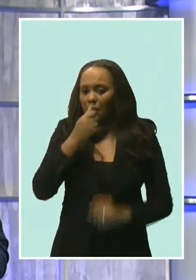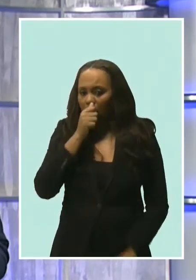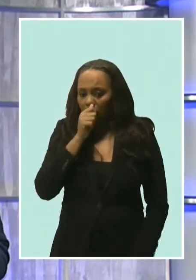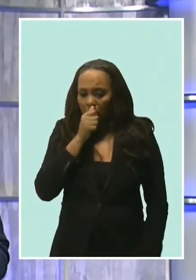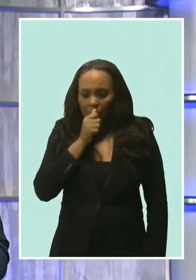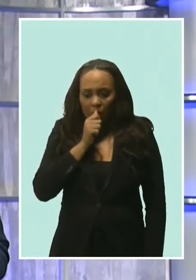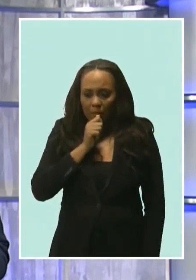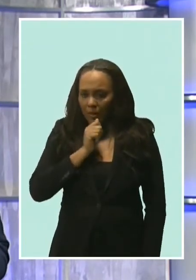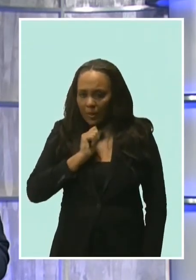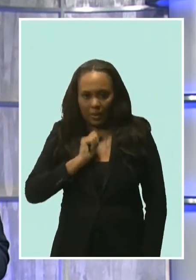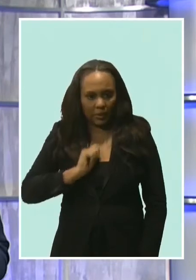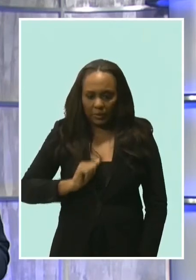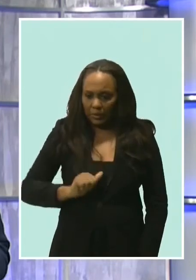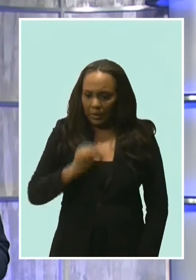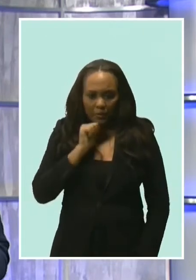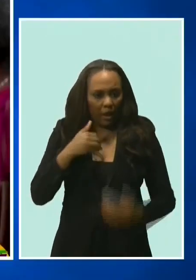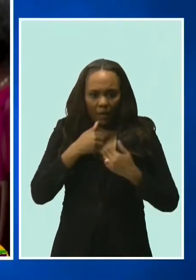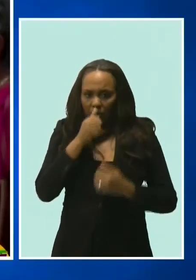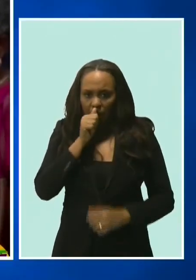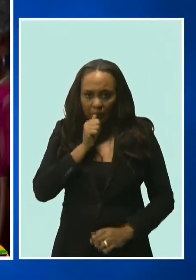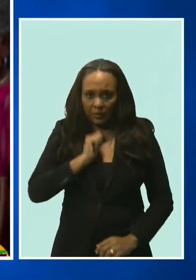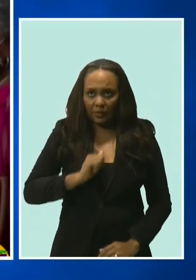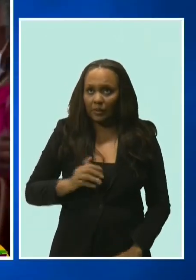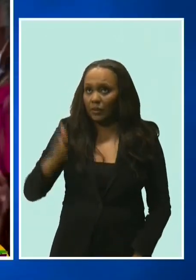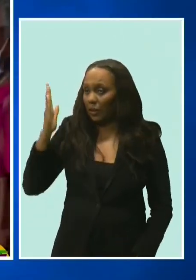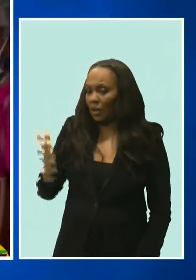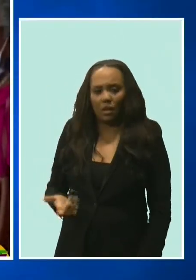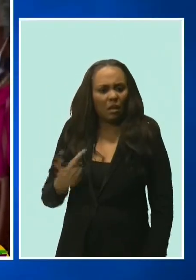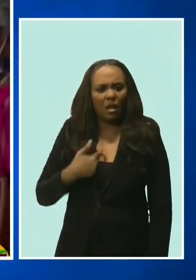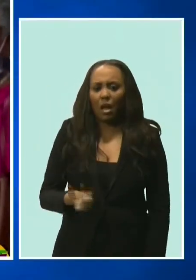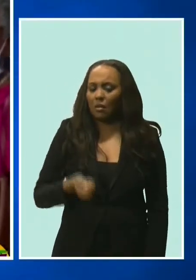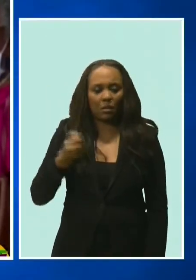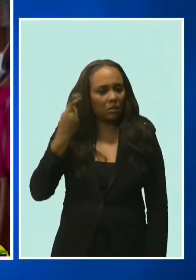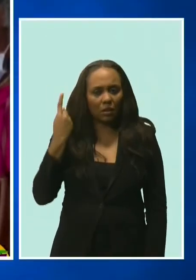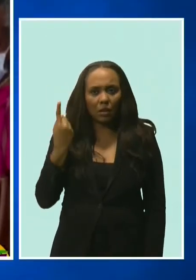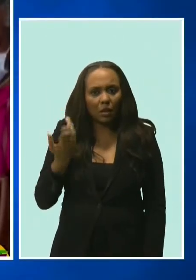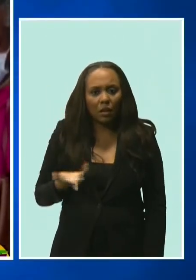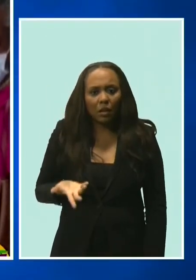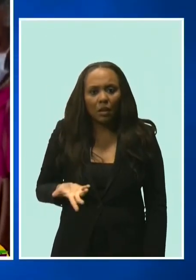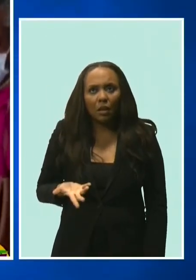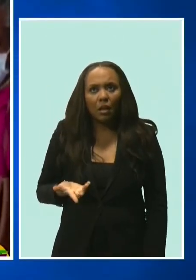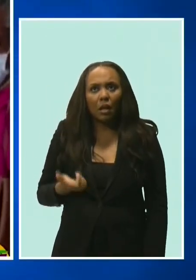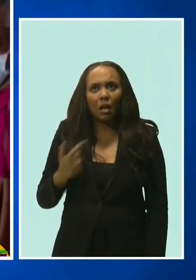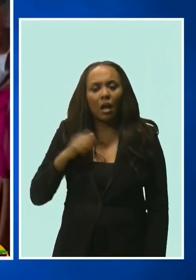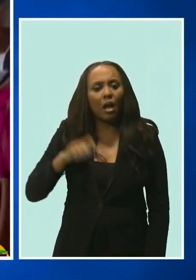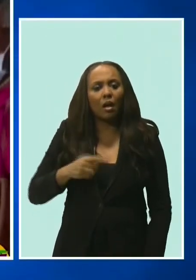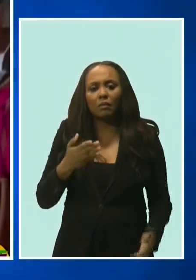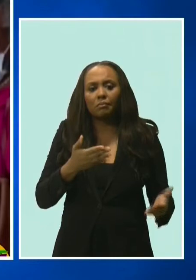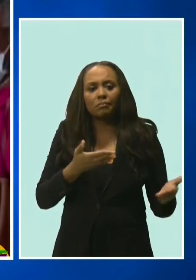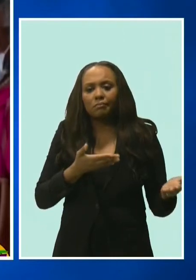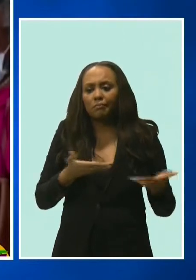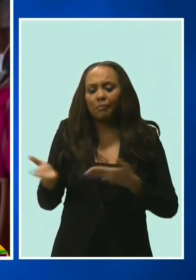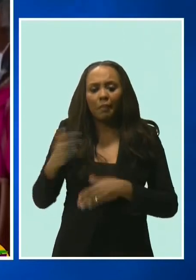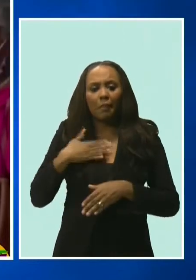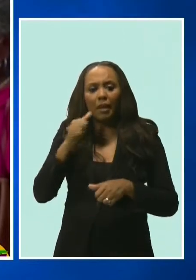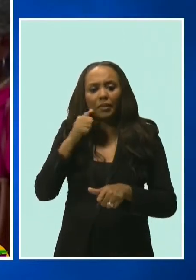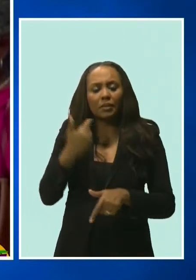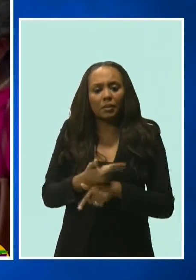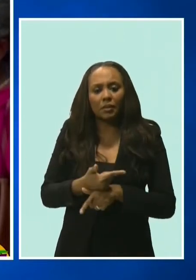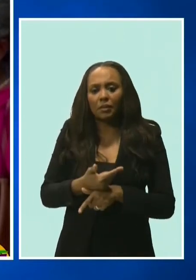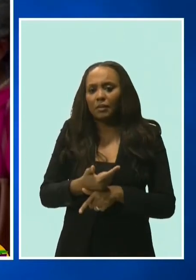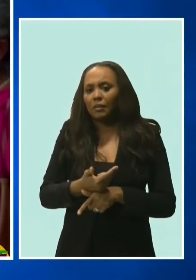and a certificate in Nail Technology from the Samuel Jackman Prescott Institute. Jordan is one of 2 students at the Ann Hill with spinal